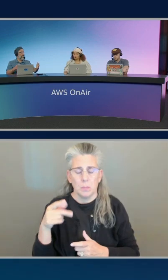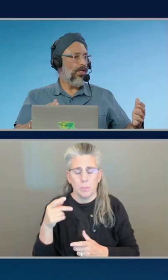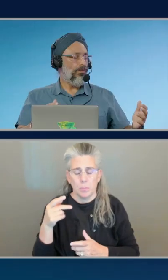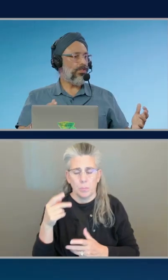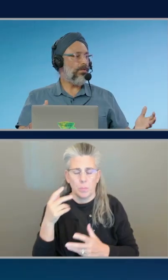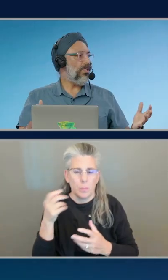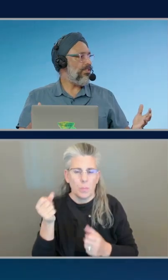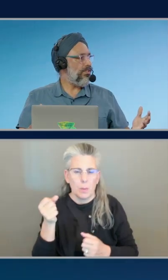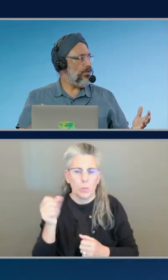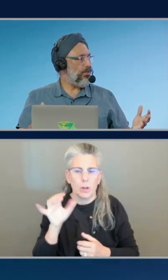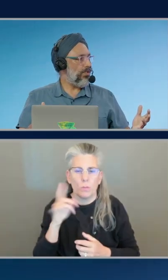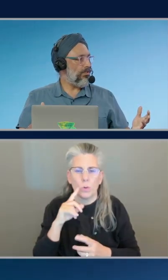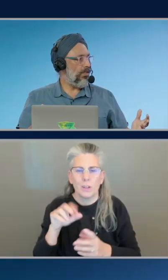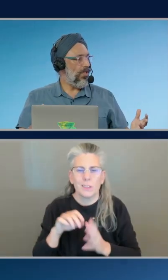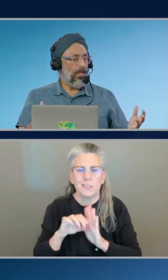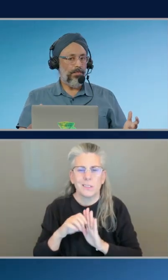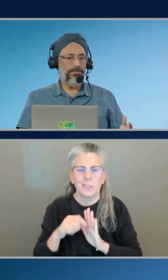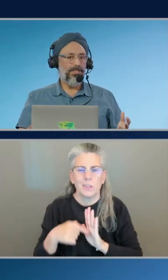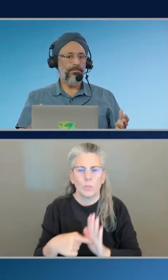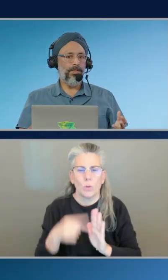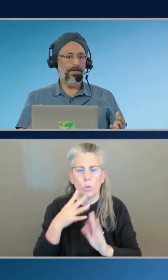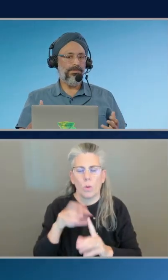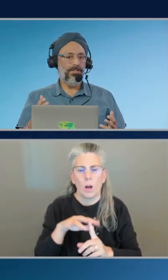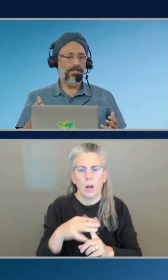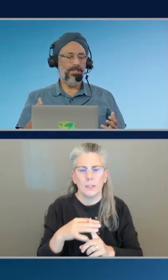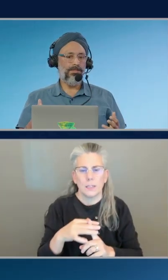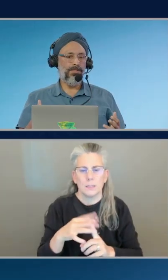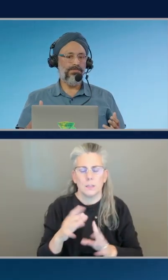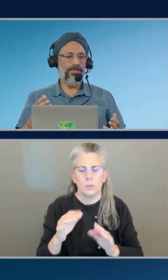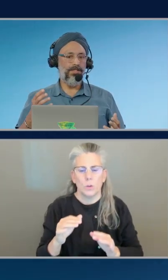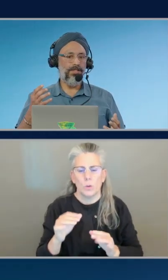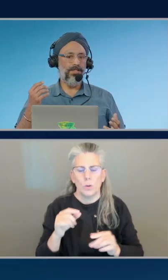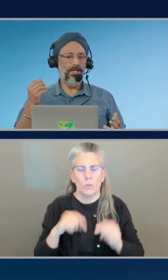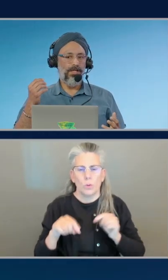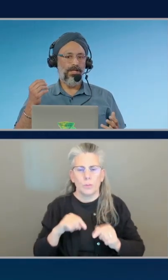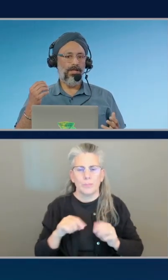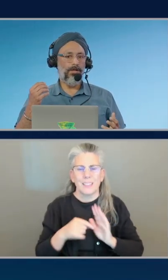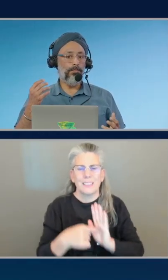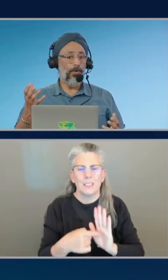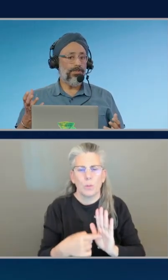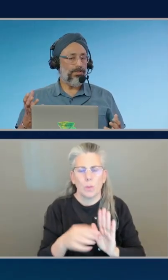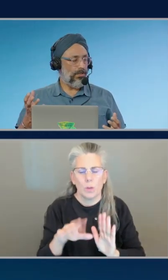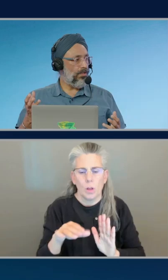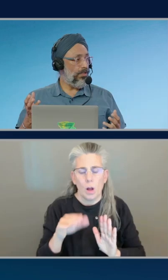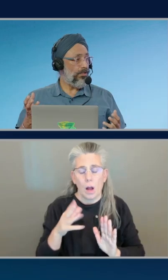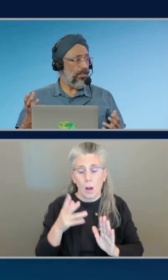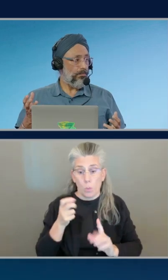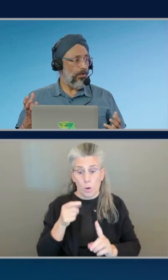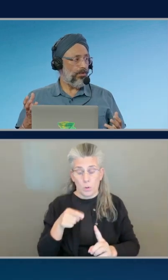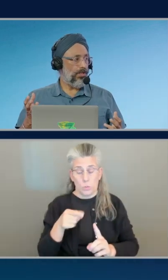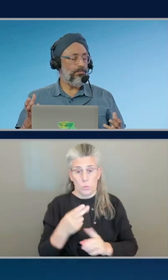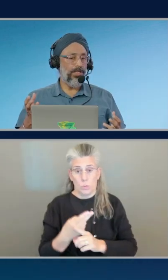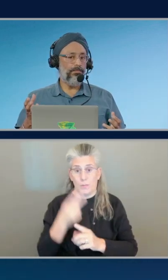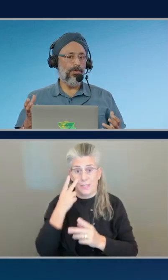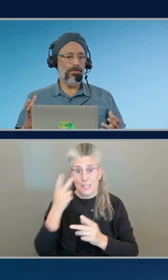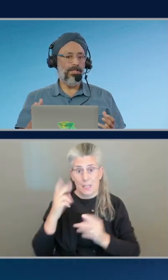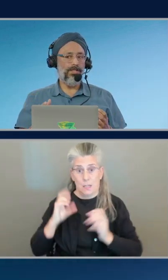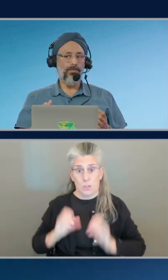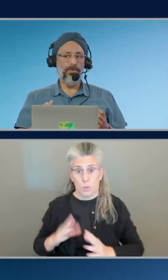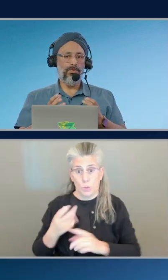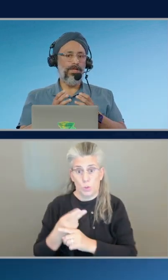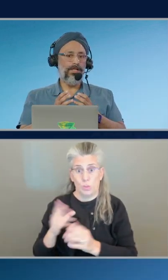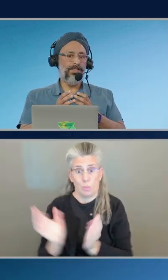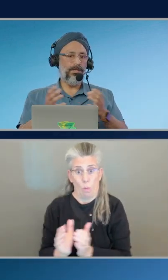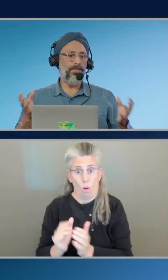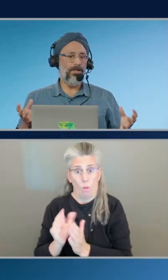let's say for summarization use case, right? I've seen our customers feed in books, literally a mini book, and